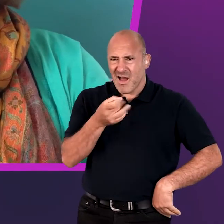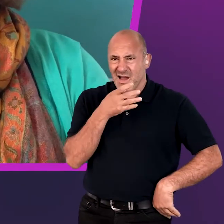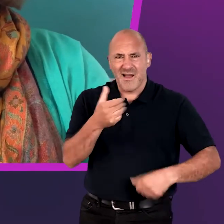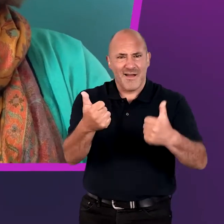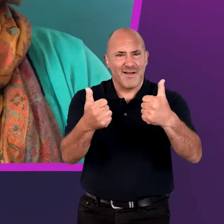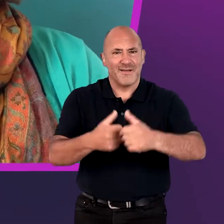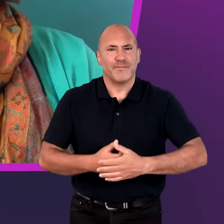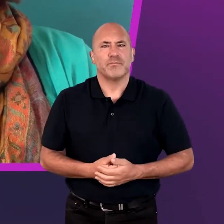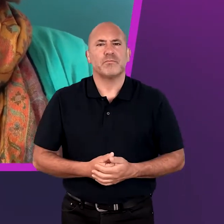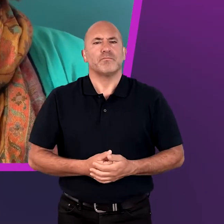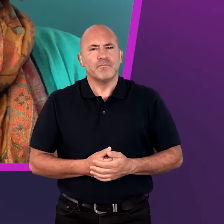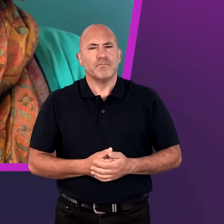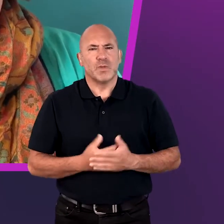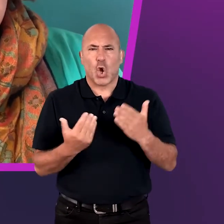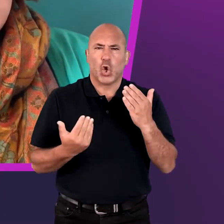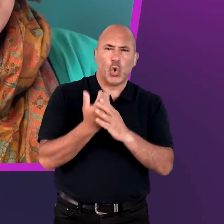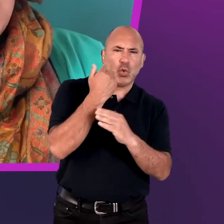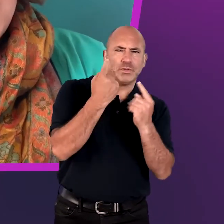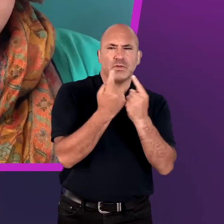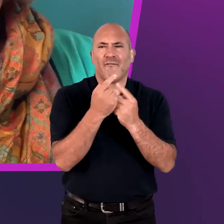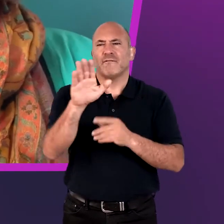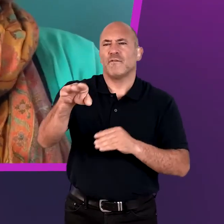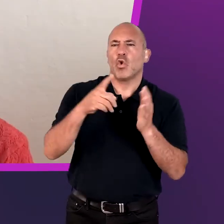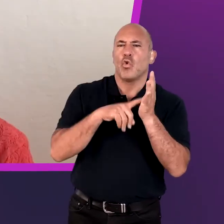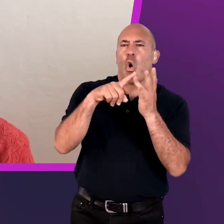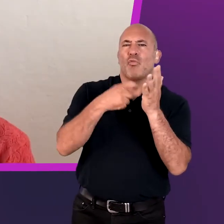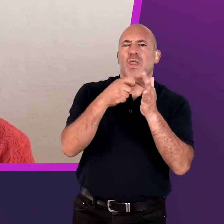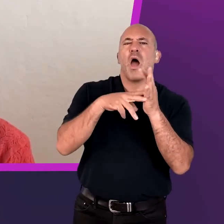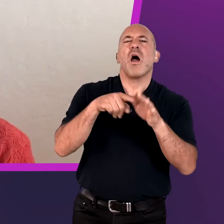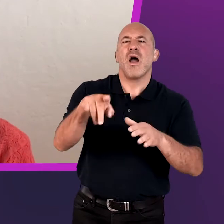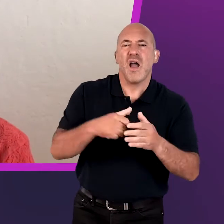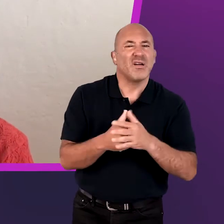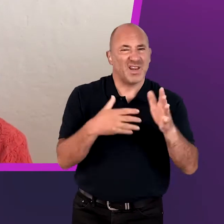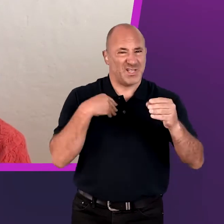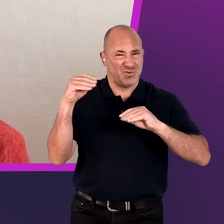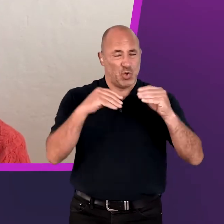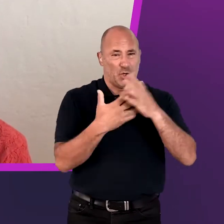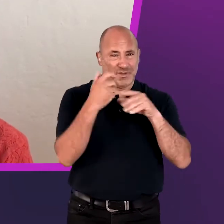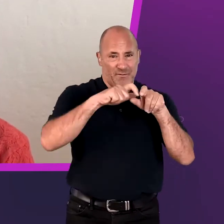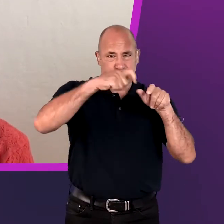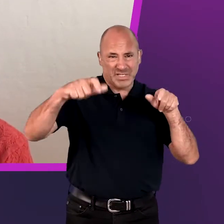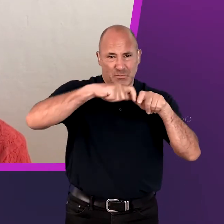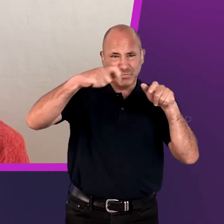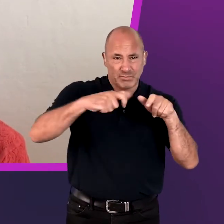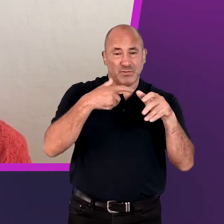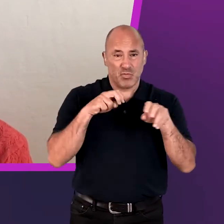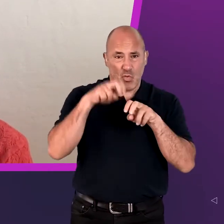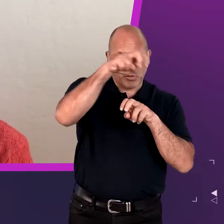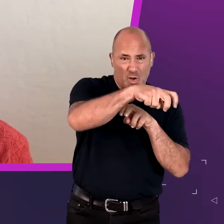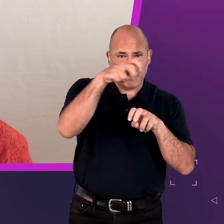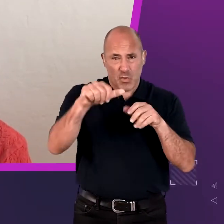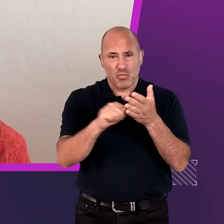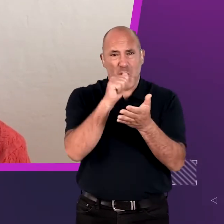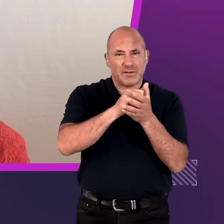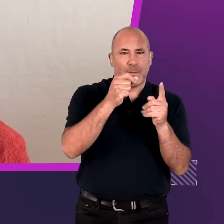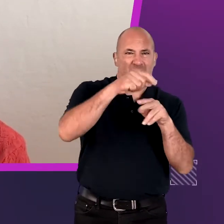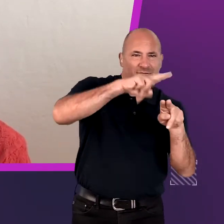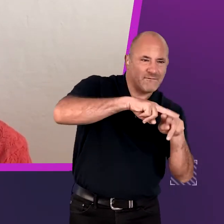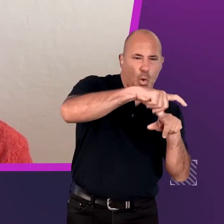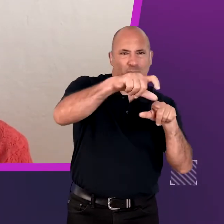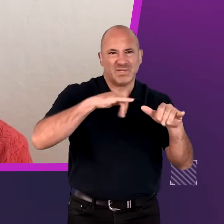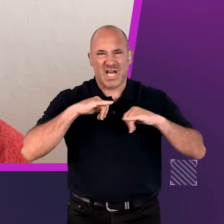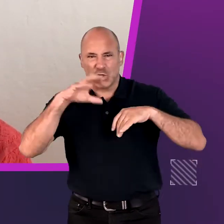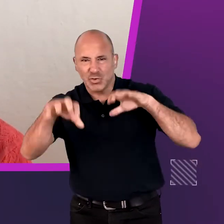Moran. But what about using new stuff, Lorena? We need to install a lot of footbridges to get over the tracks to the right platform